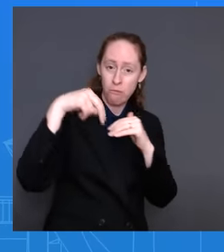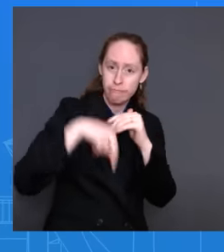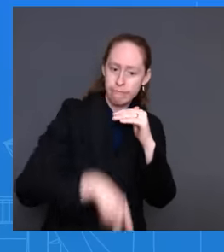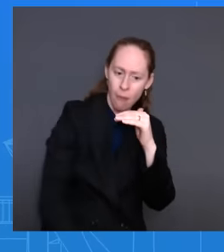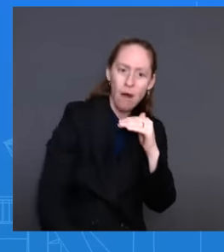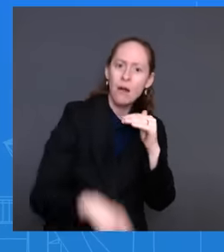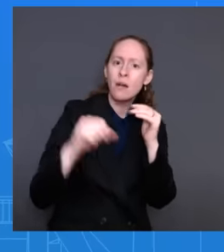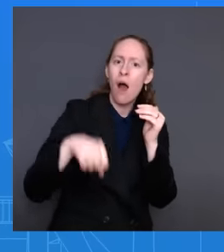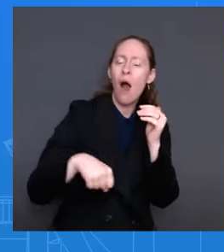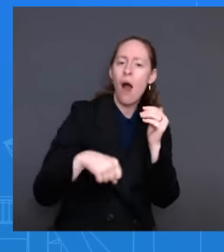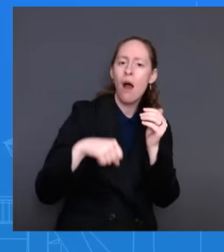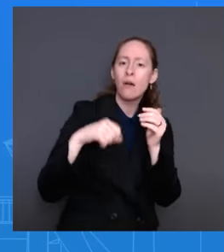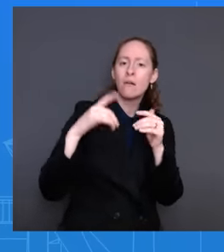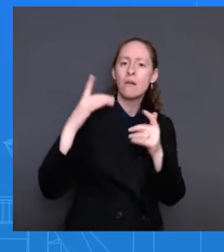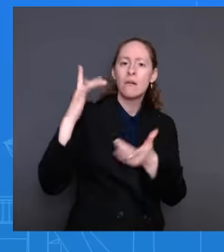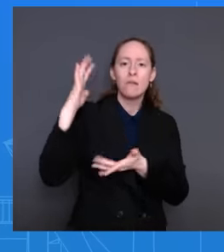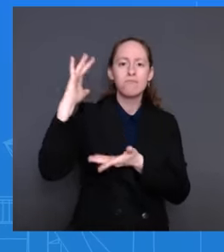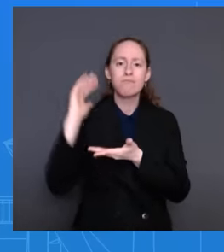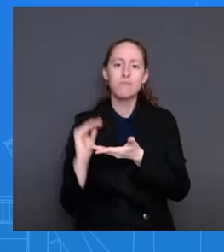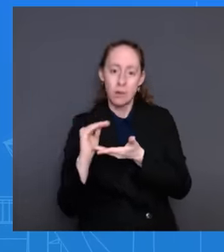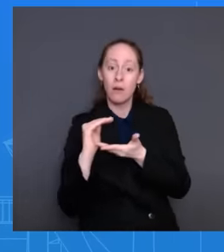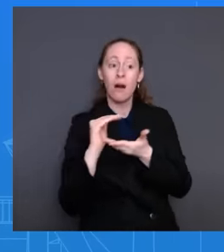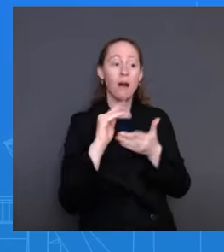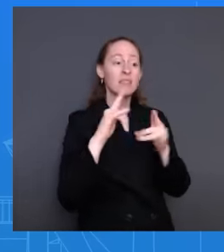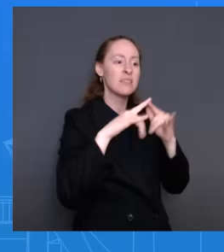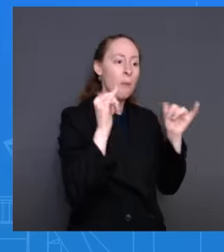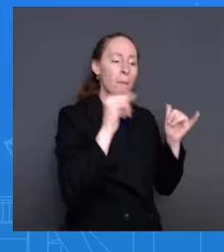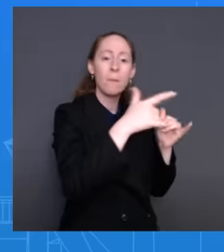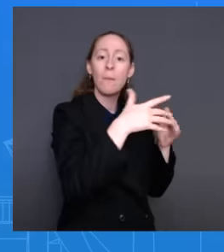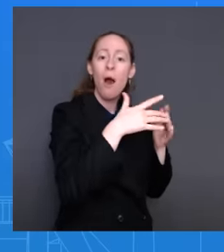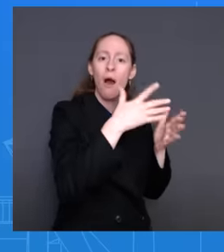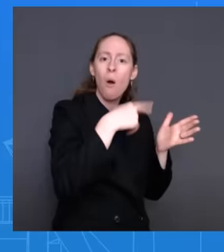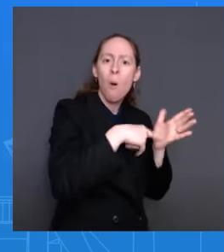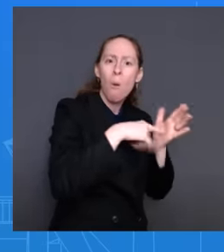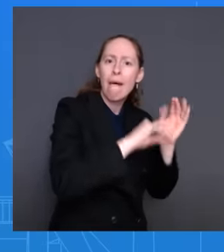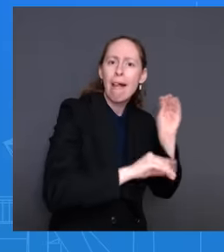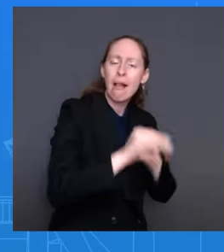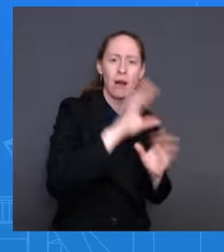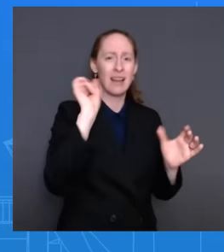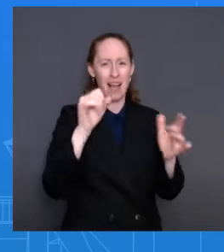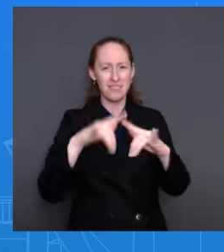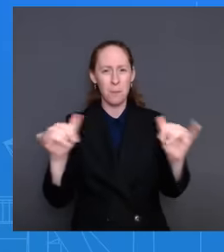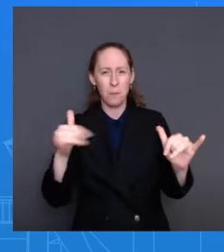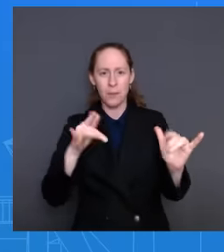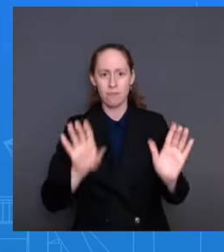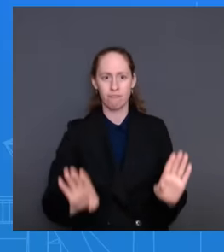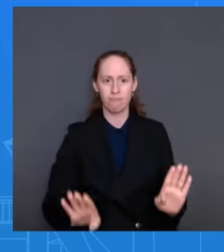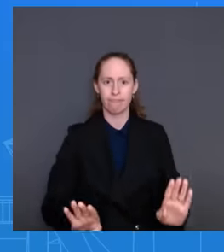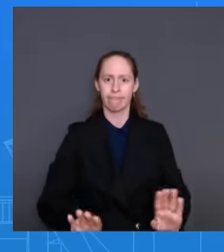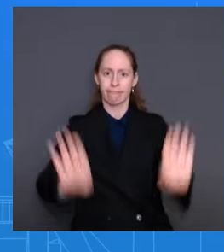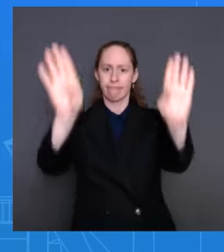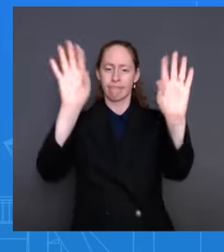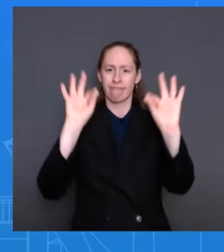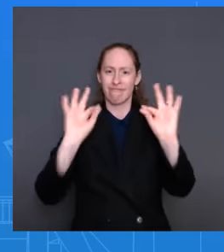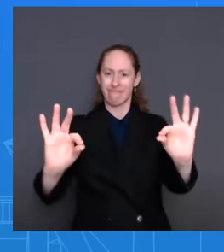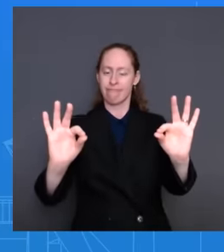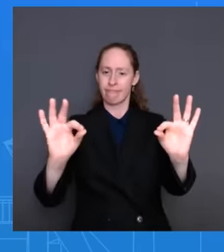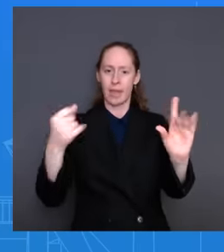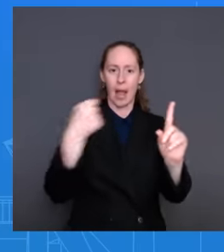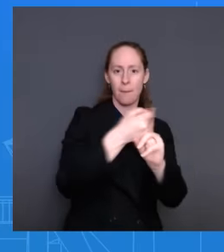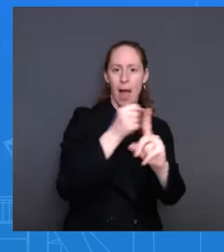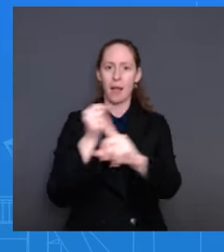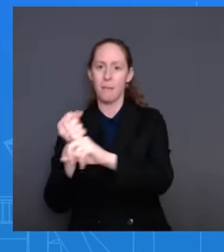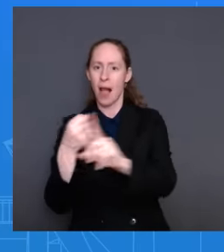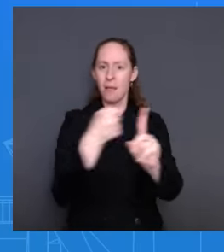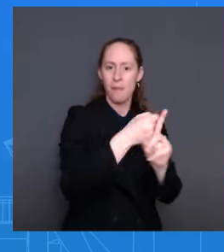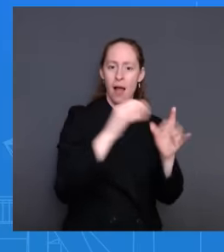competitive economic environment and actually increase incentives for businesses to invest in the United States by